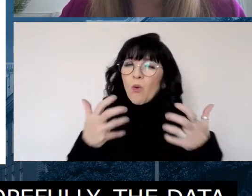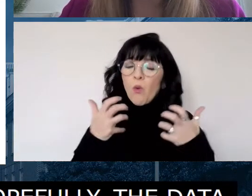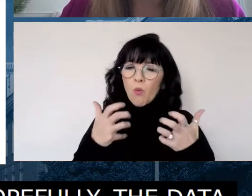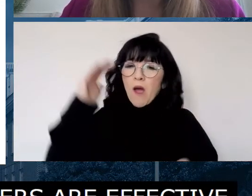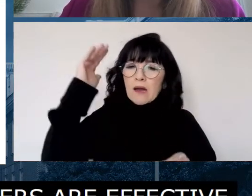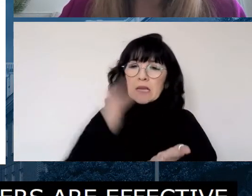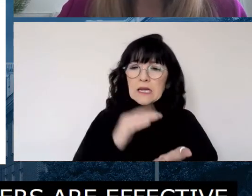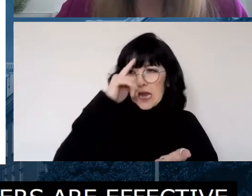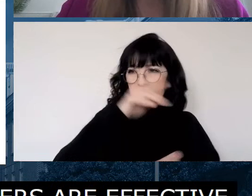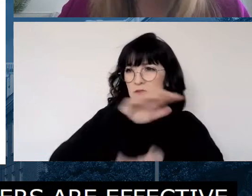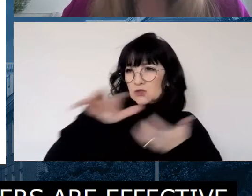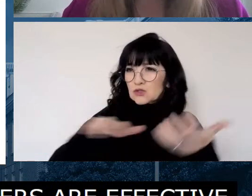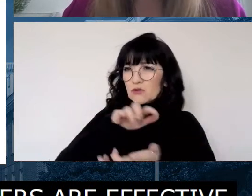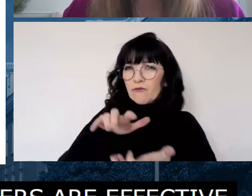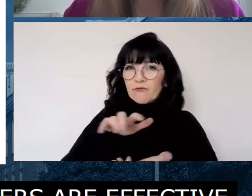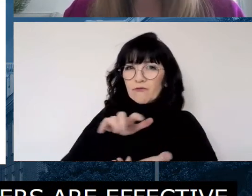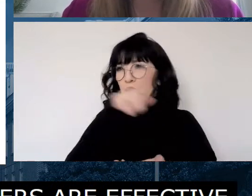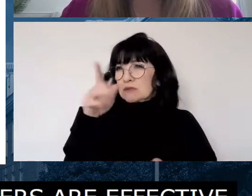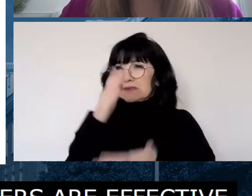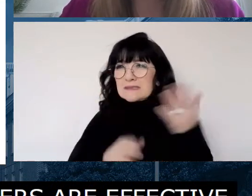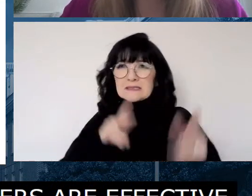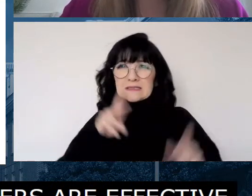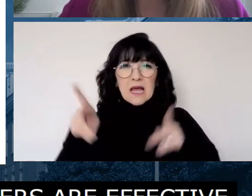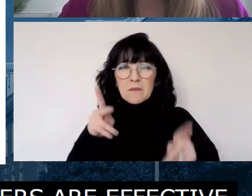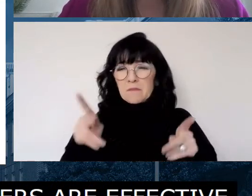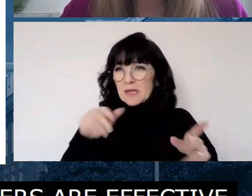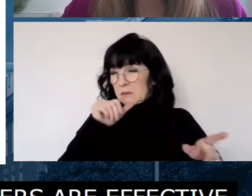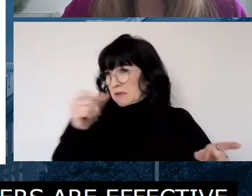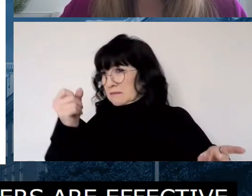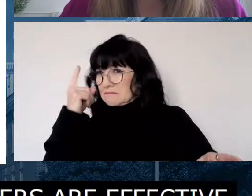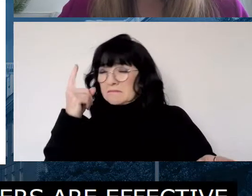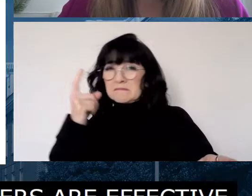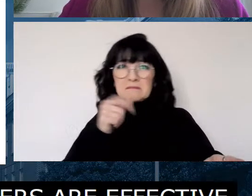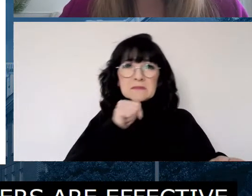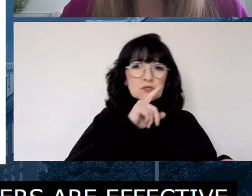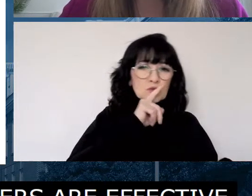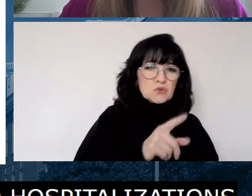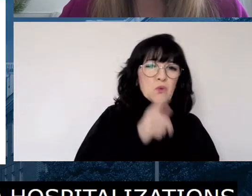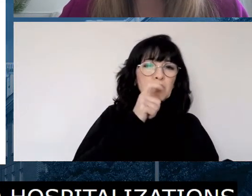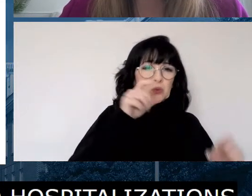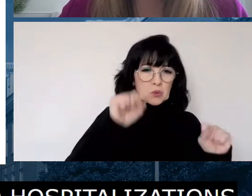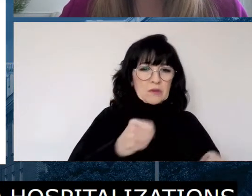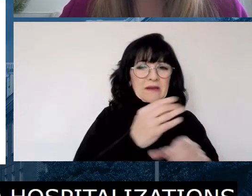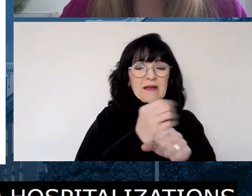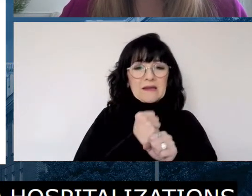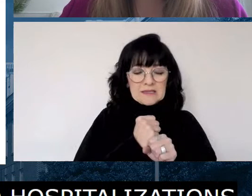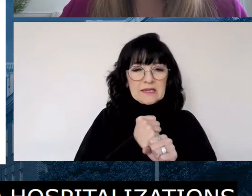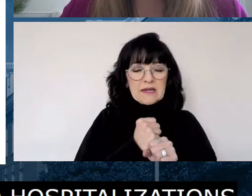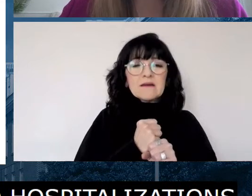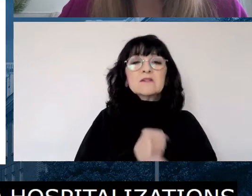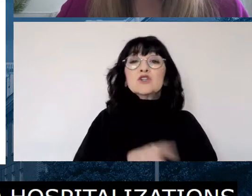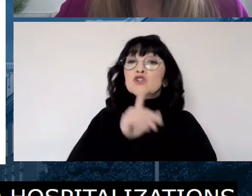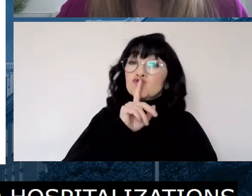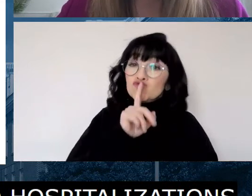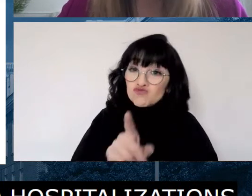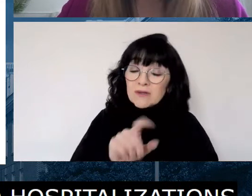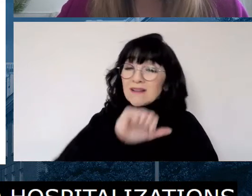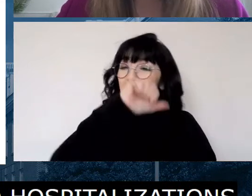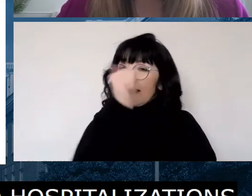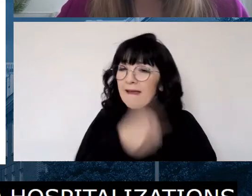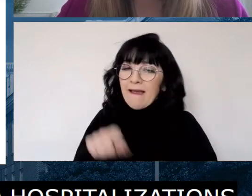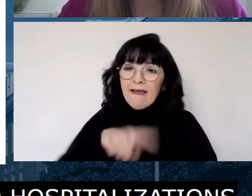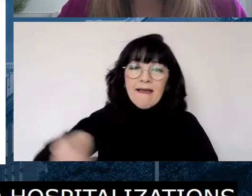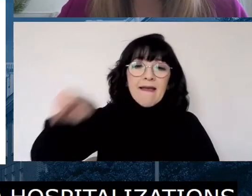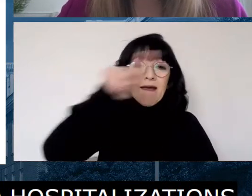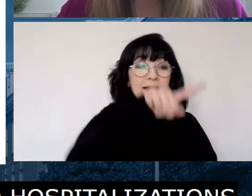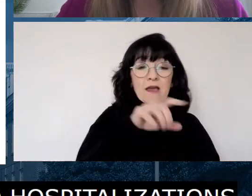around who's eligible. So really all Delawareans 12 and older are eligible for a booster if